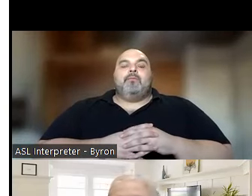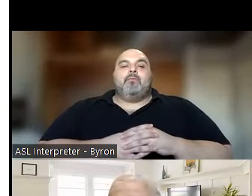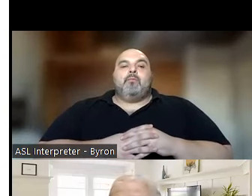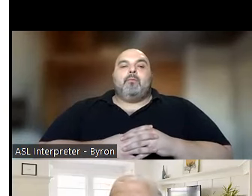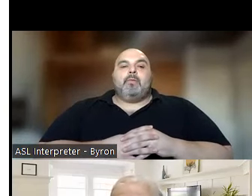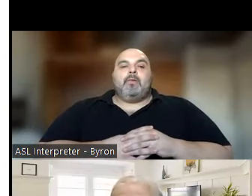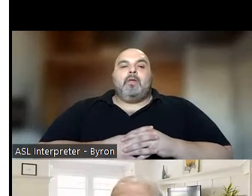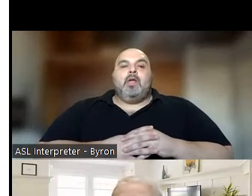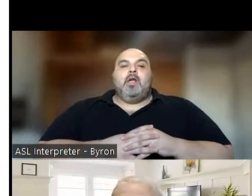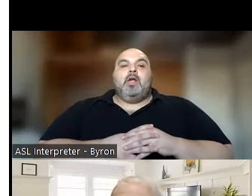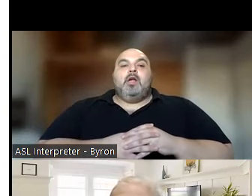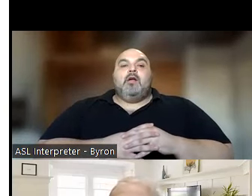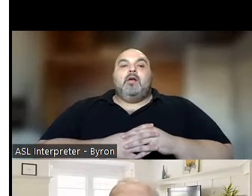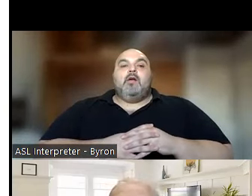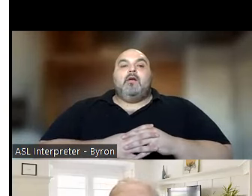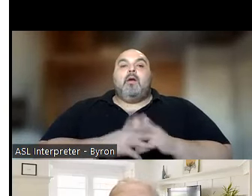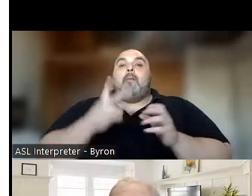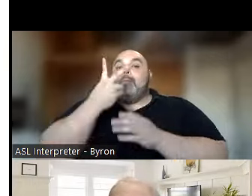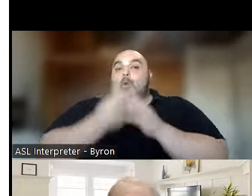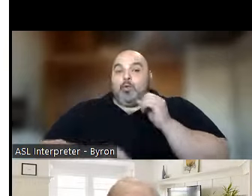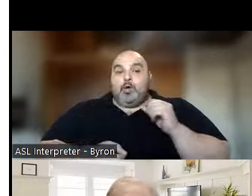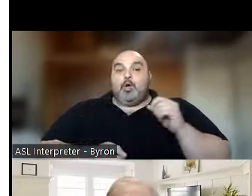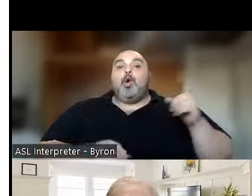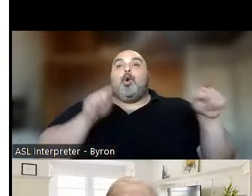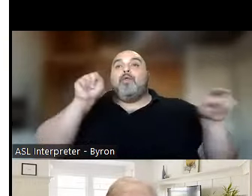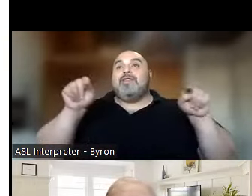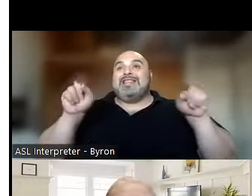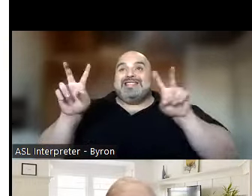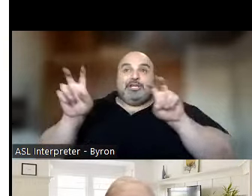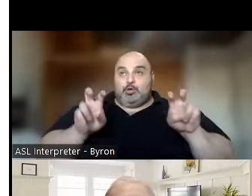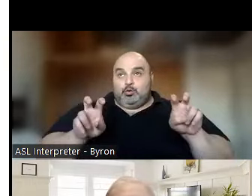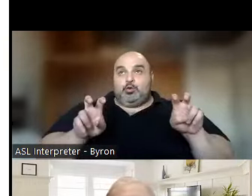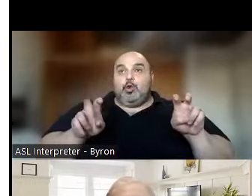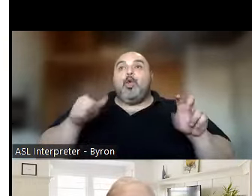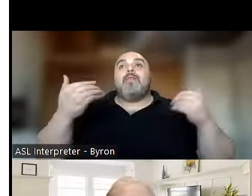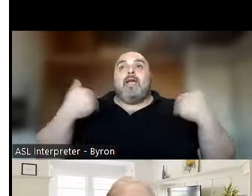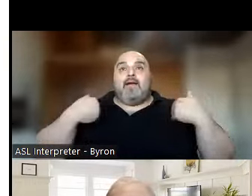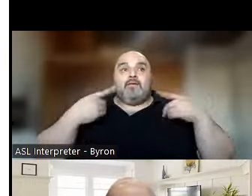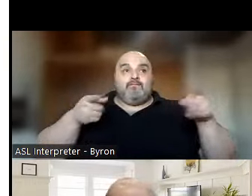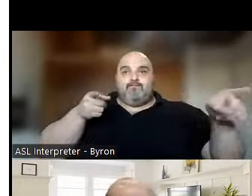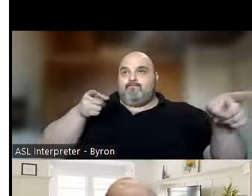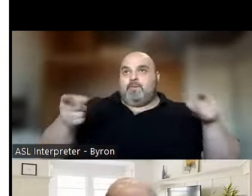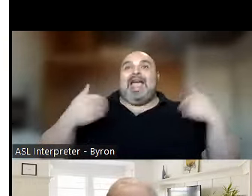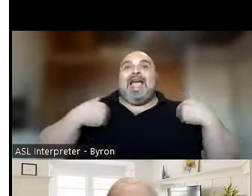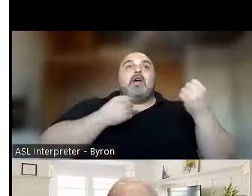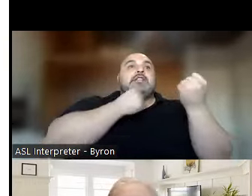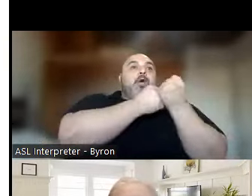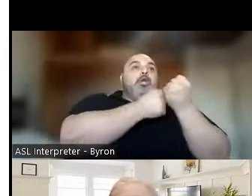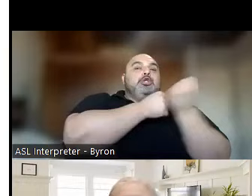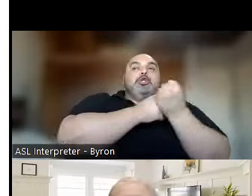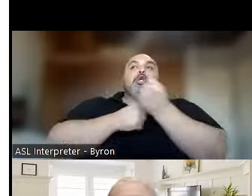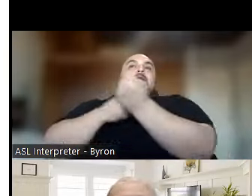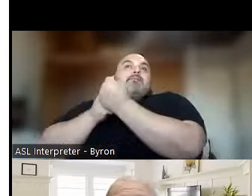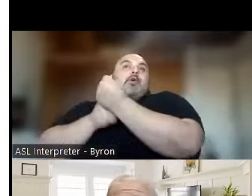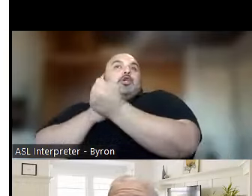So I will say also that both of these issues that I'm going to bring forward, they do have sponsors, but in